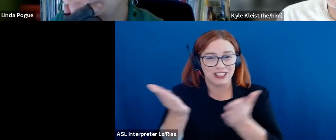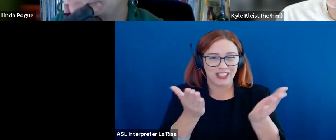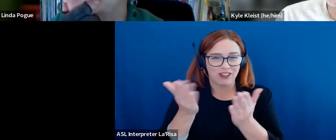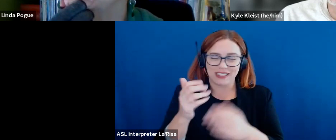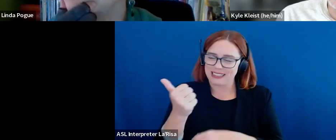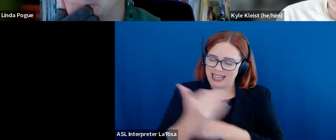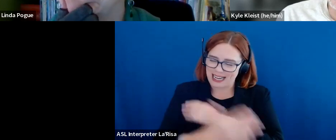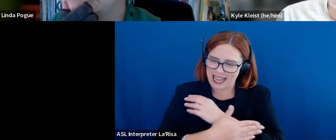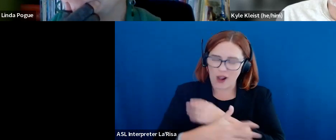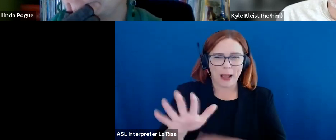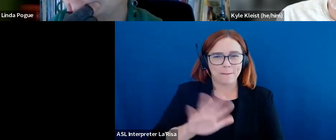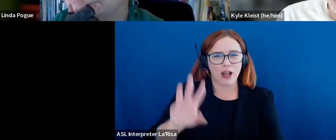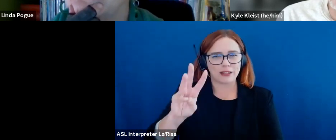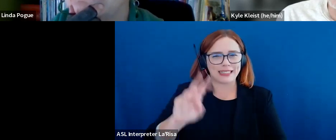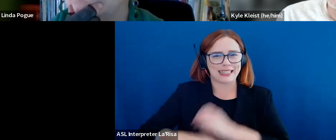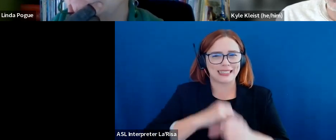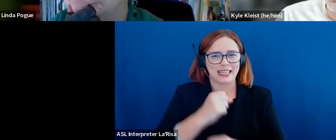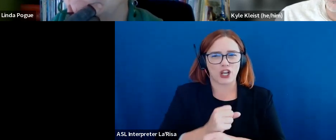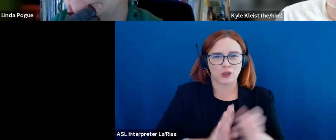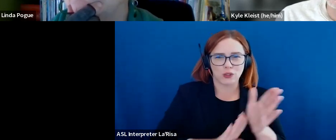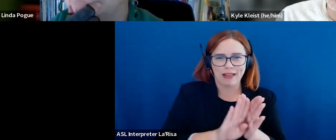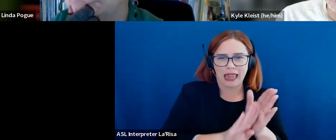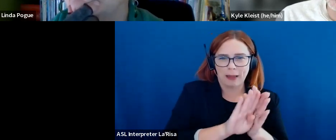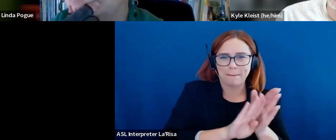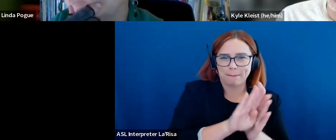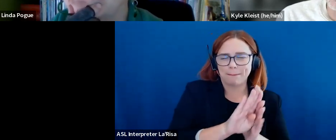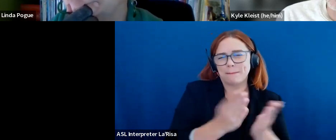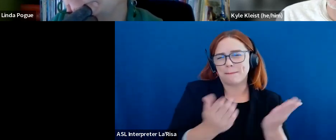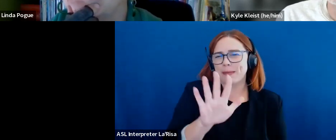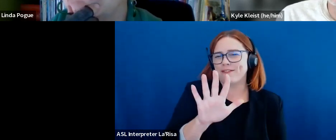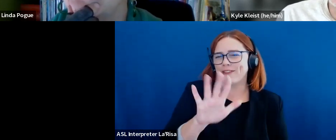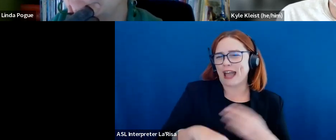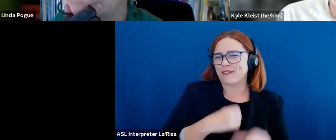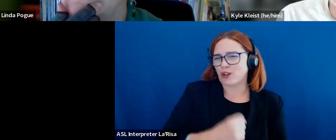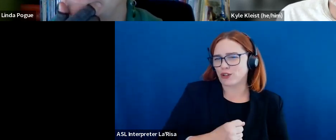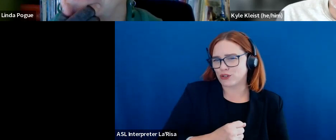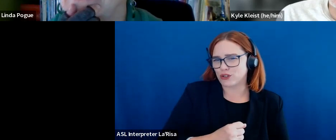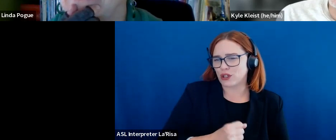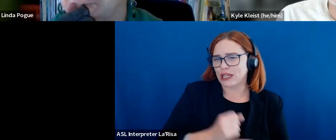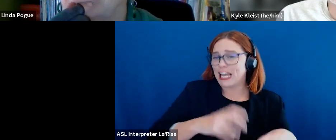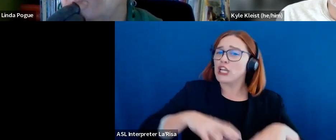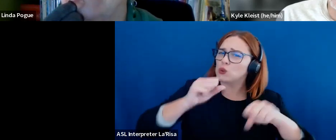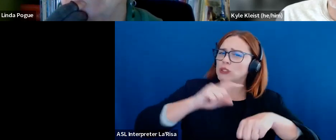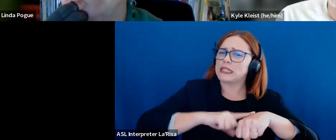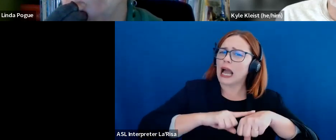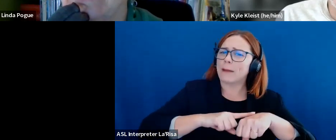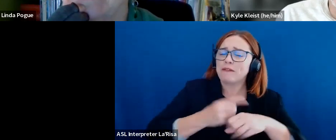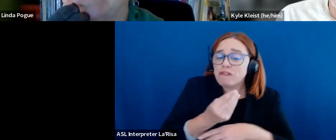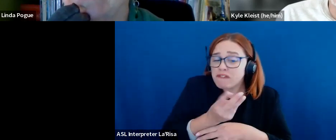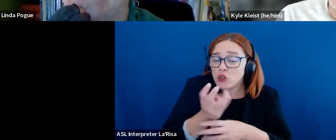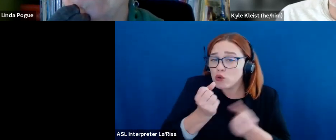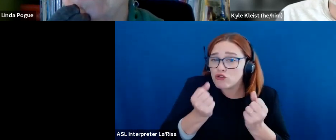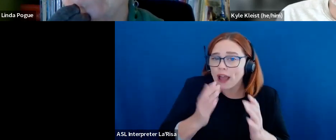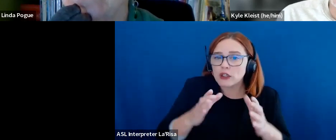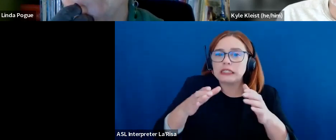years. So it 5 years, it took a while to grow from a few drivers, you know.